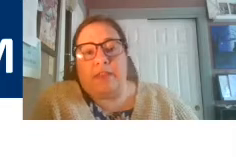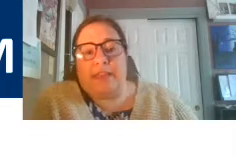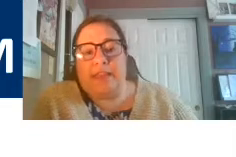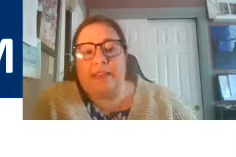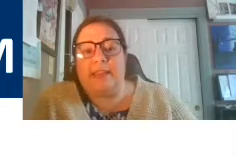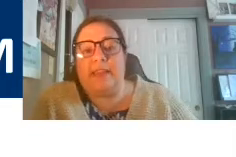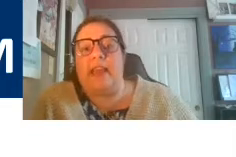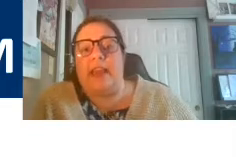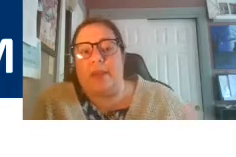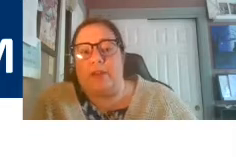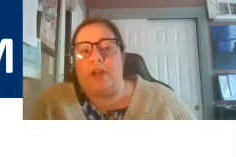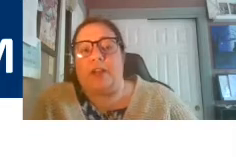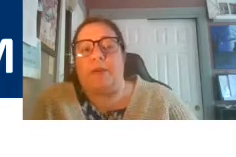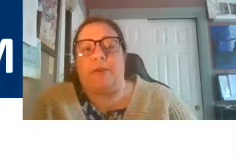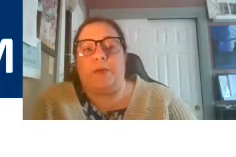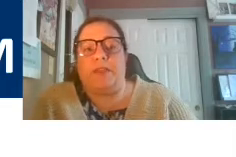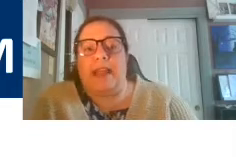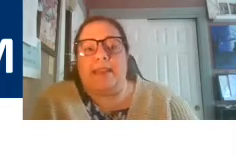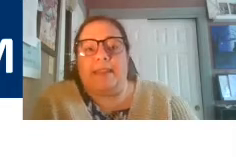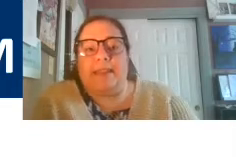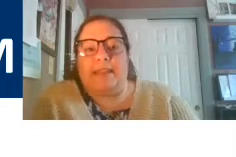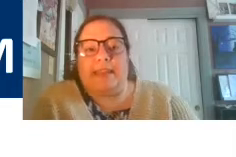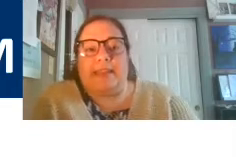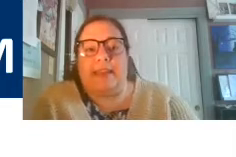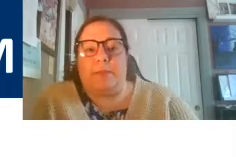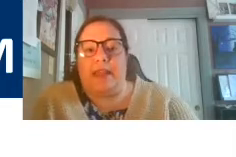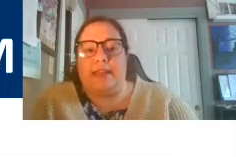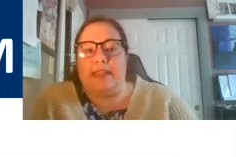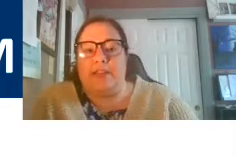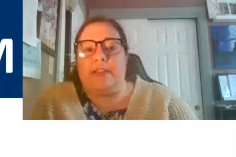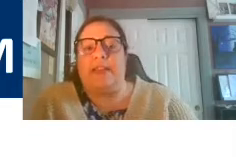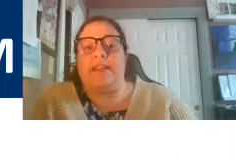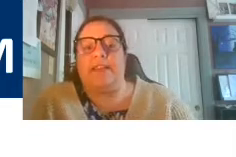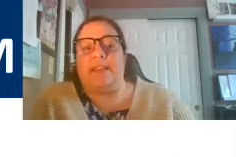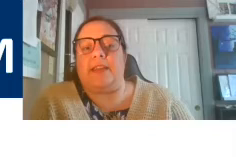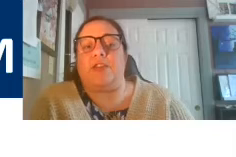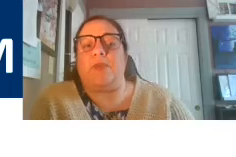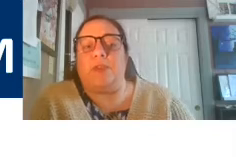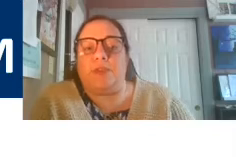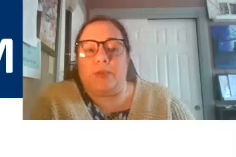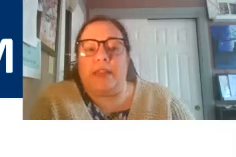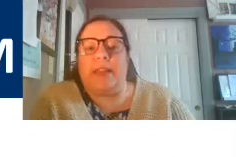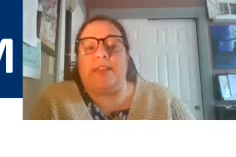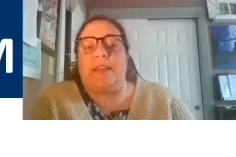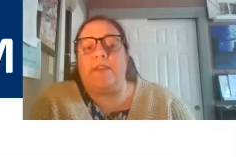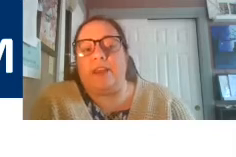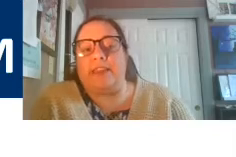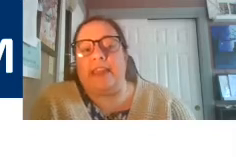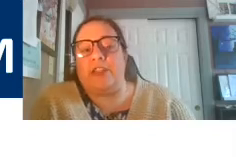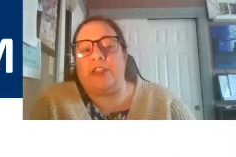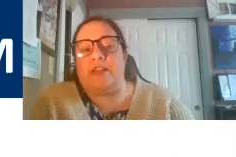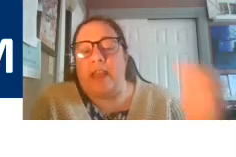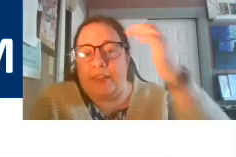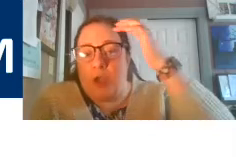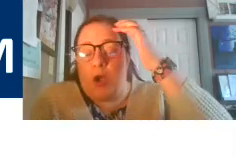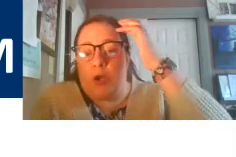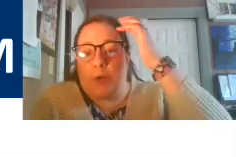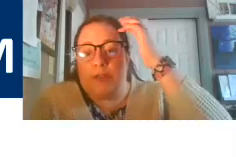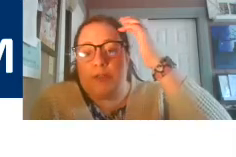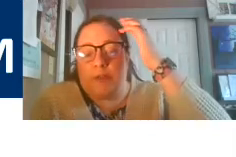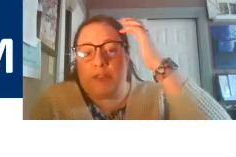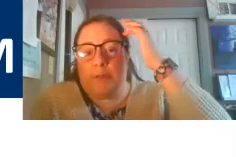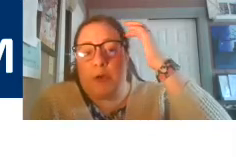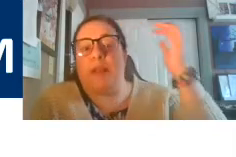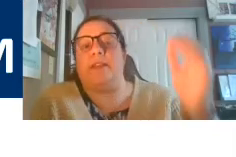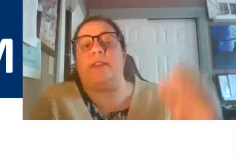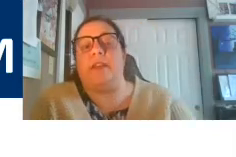payer services. And then we talked about those 19 designated PS agencies that do the screening, investigation, and the